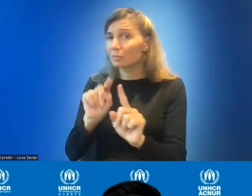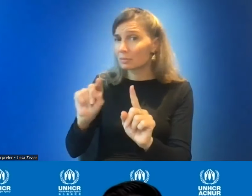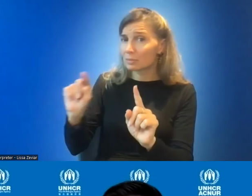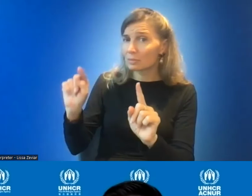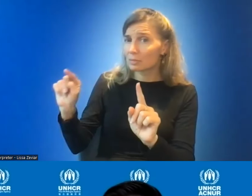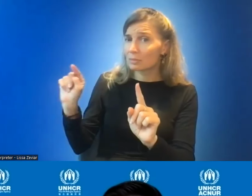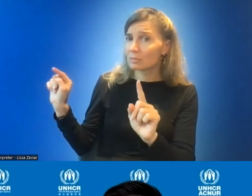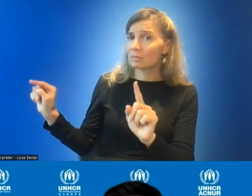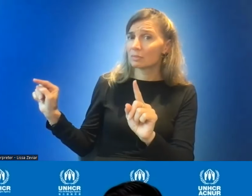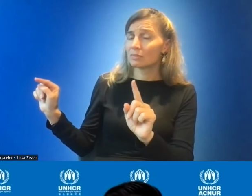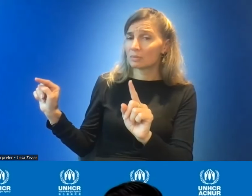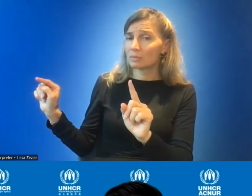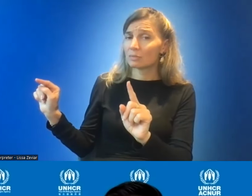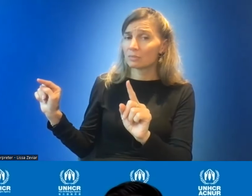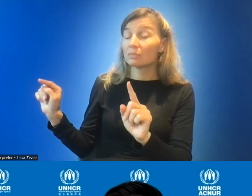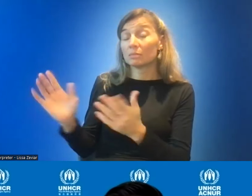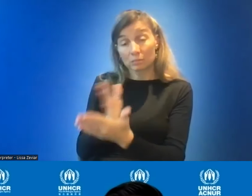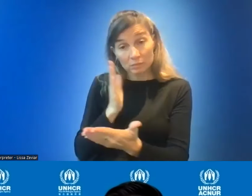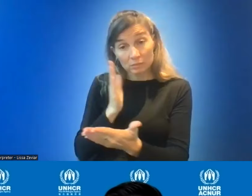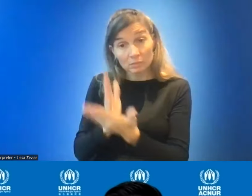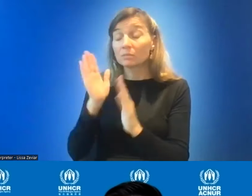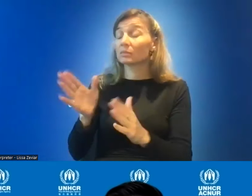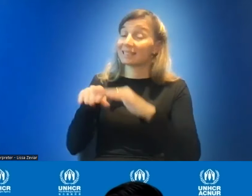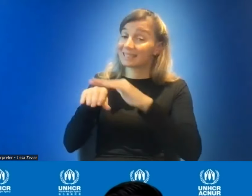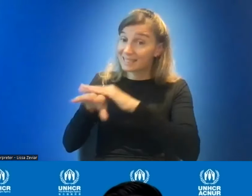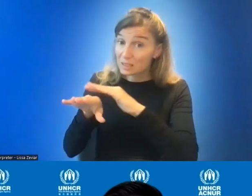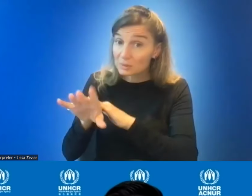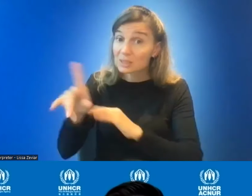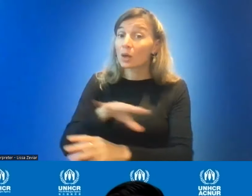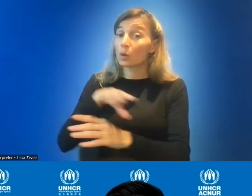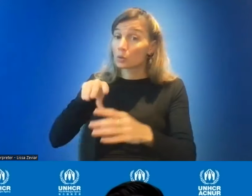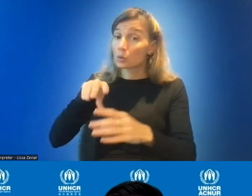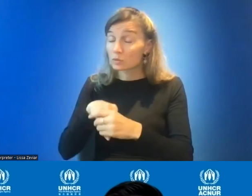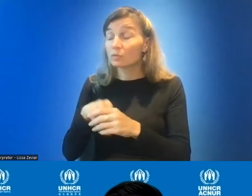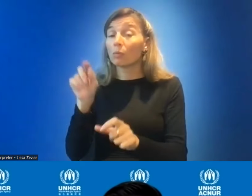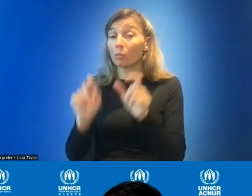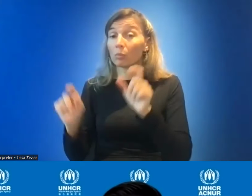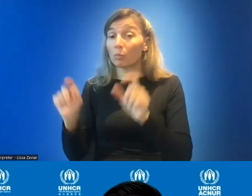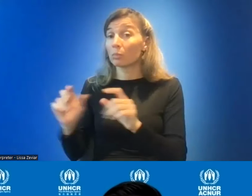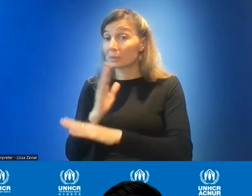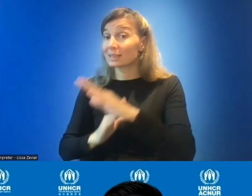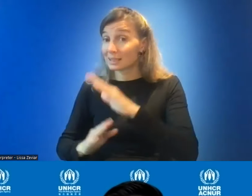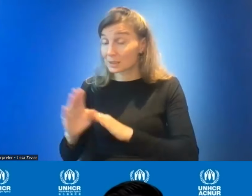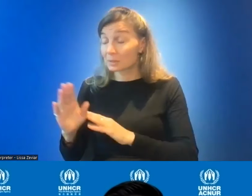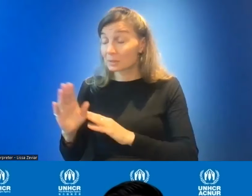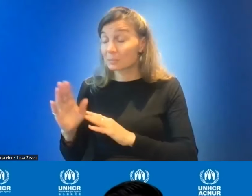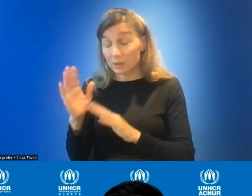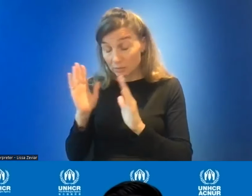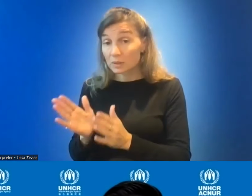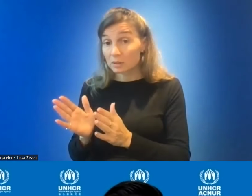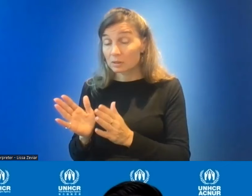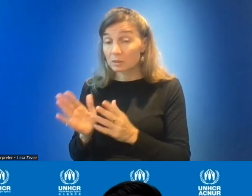are accessible and inclusive of persons with disabilities. And